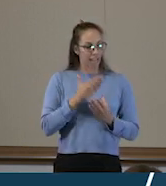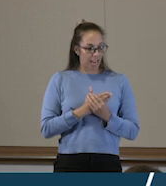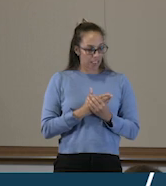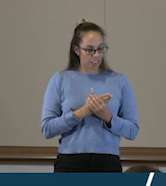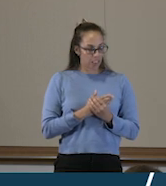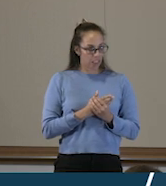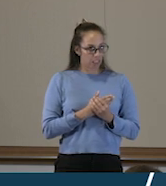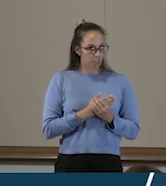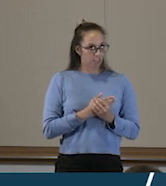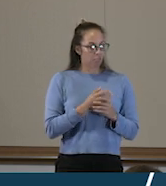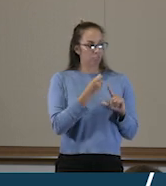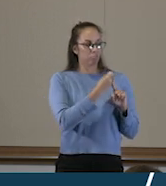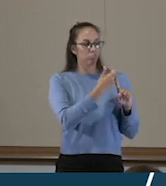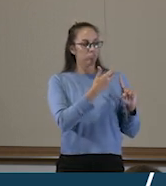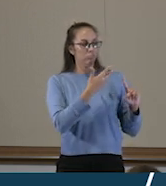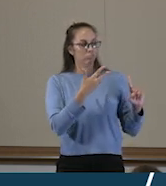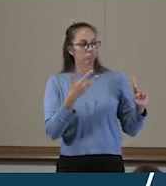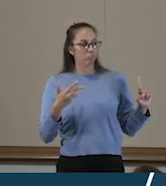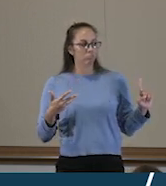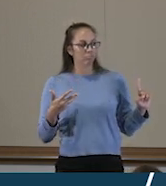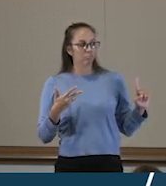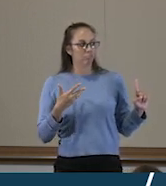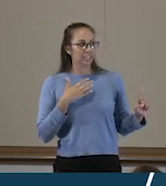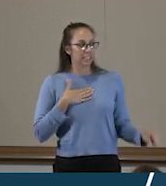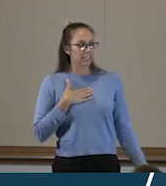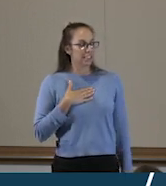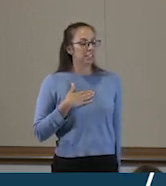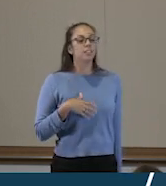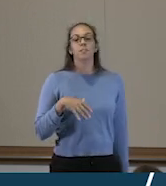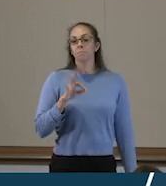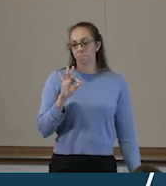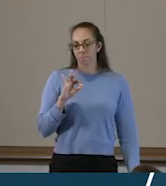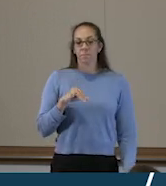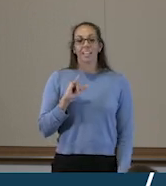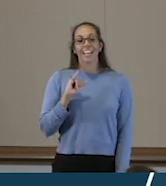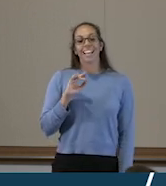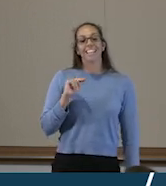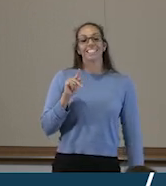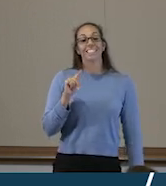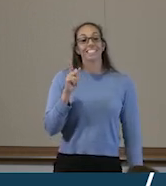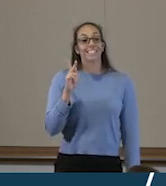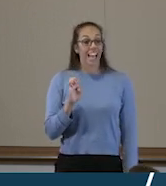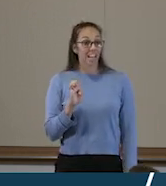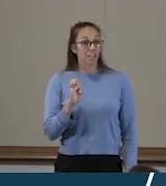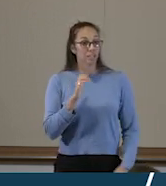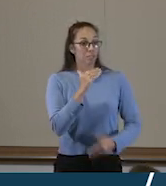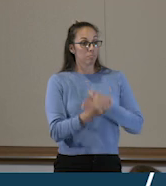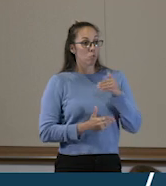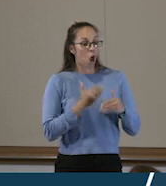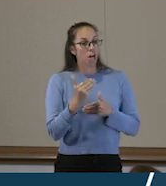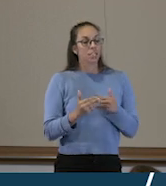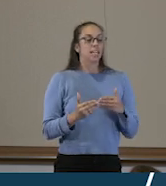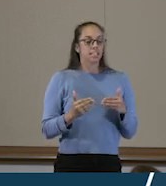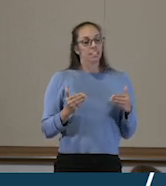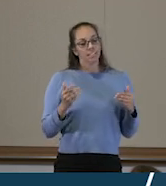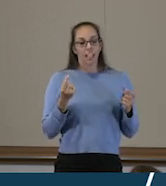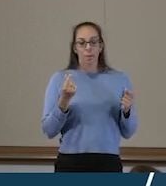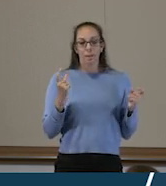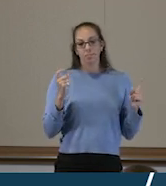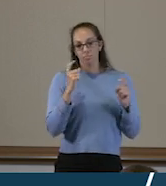so what is that? Okay, so our intake process is kind of convoluted in a way.